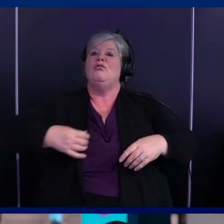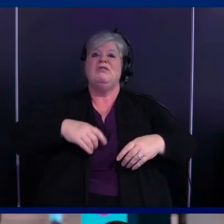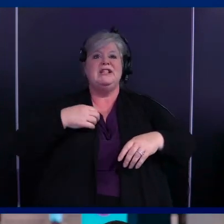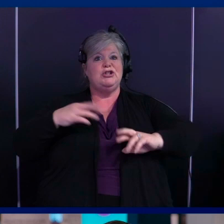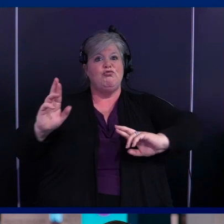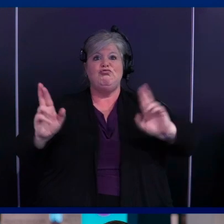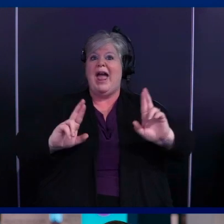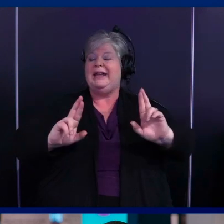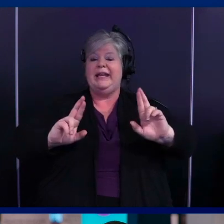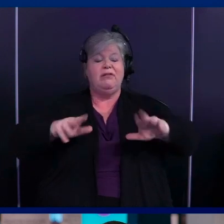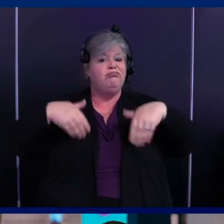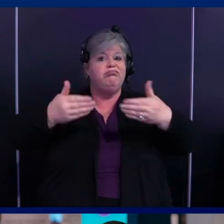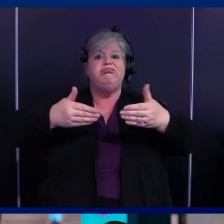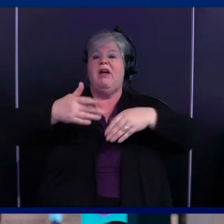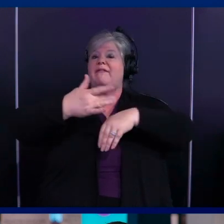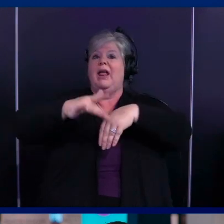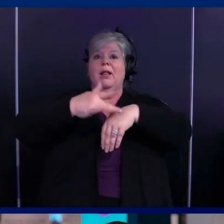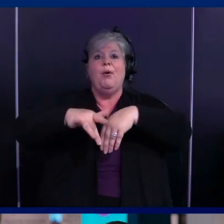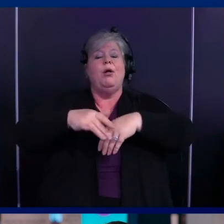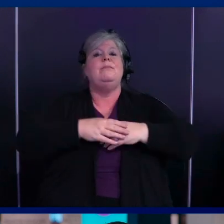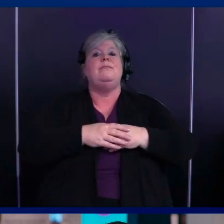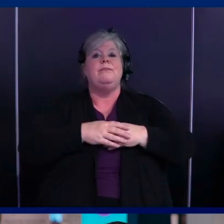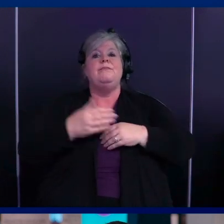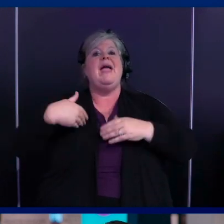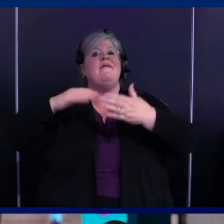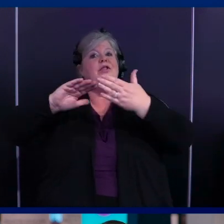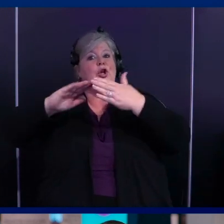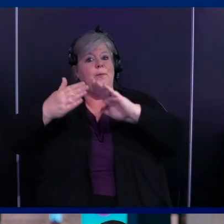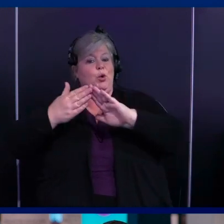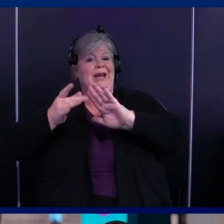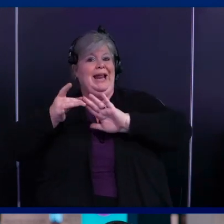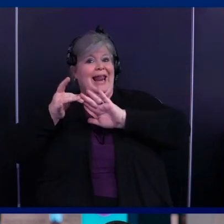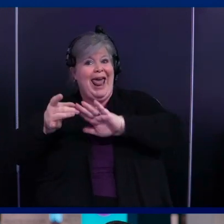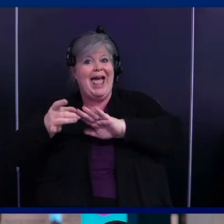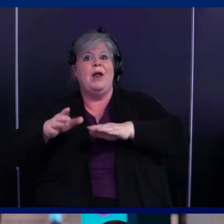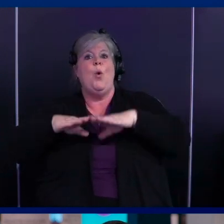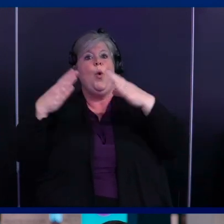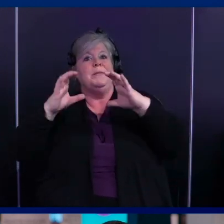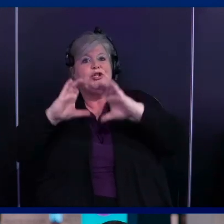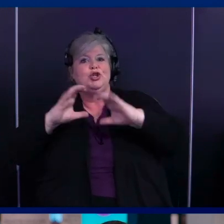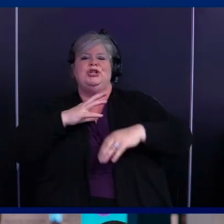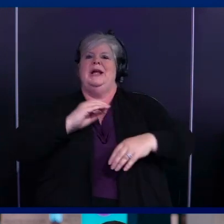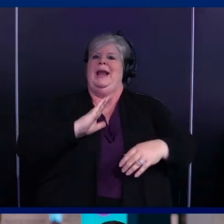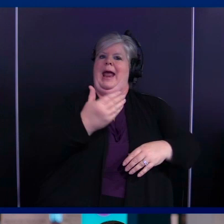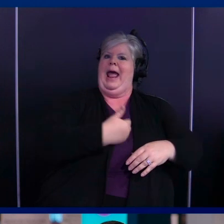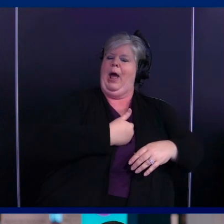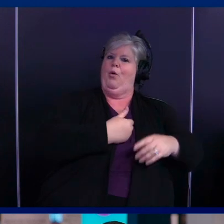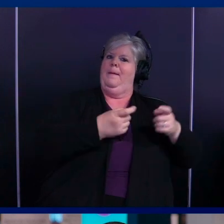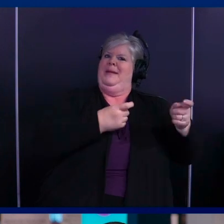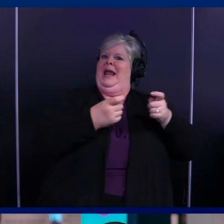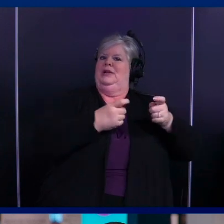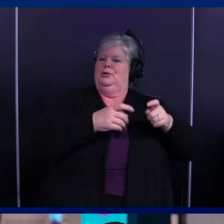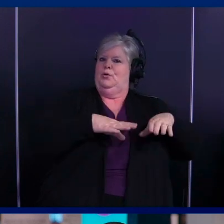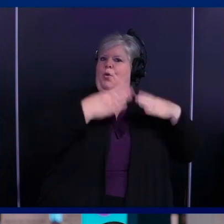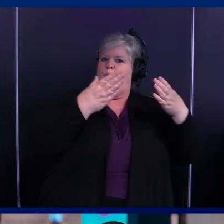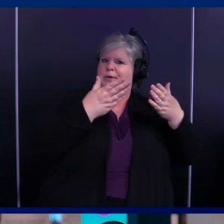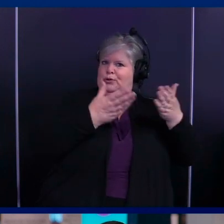available on both the community-driven OpenSearch and our managed OpenSearch offering. So you can go